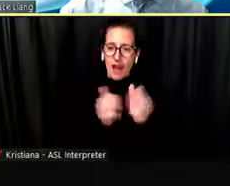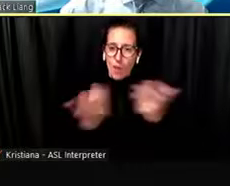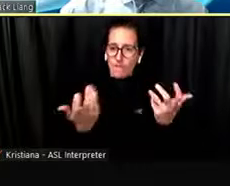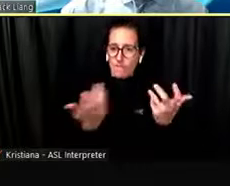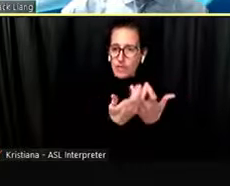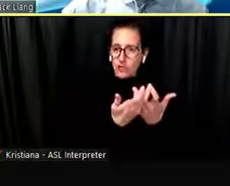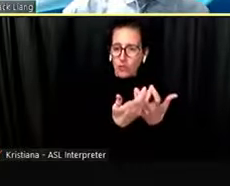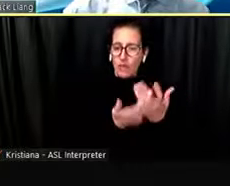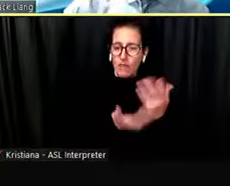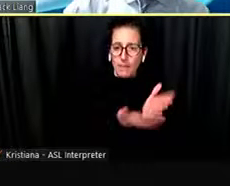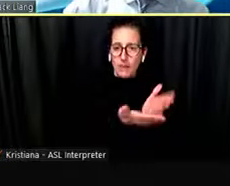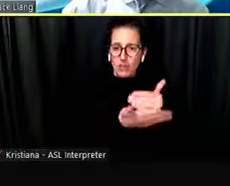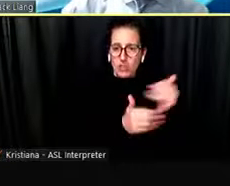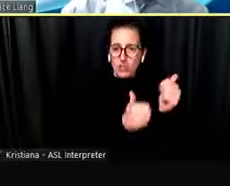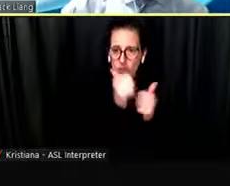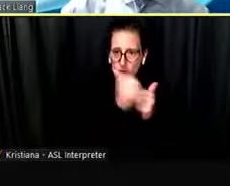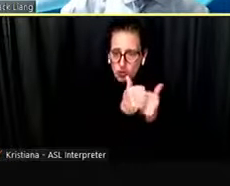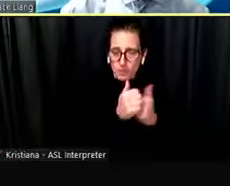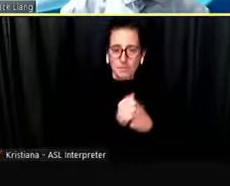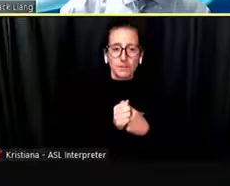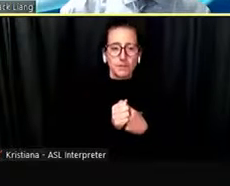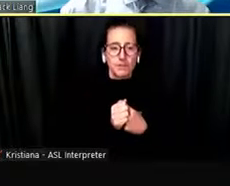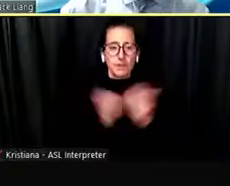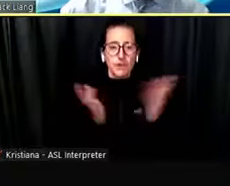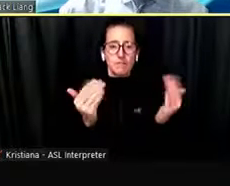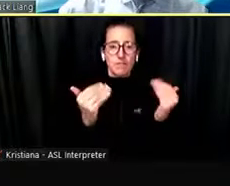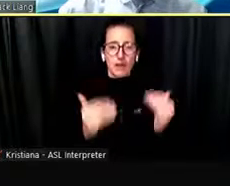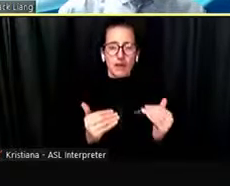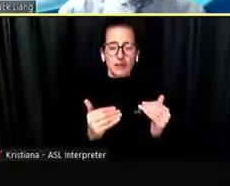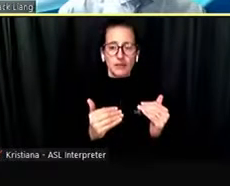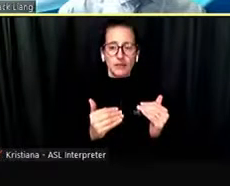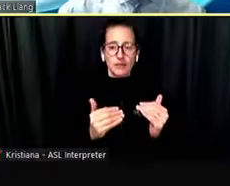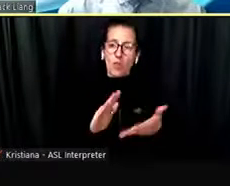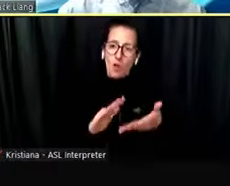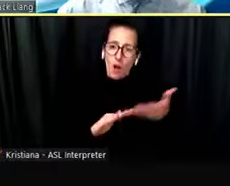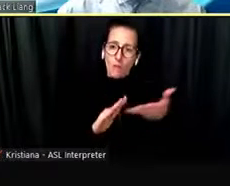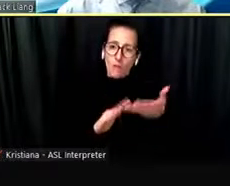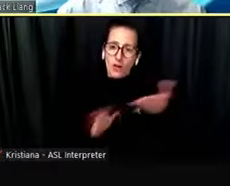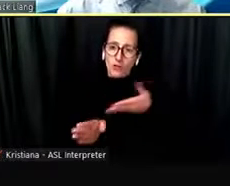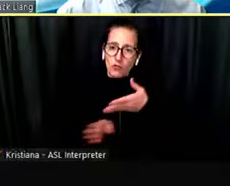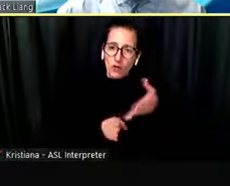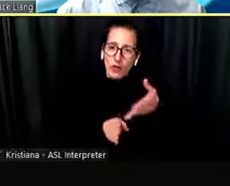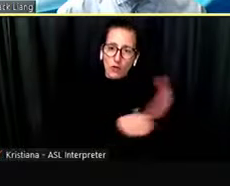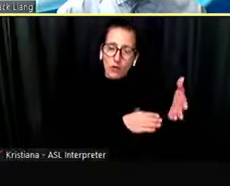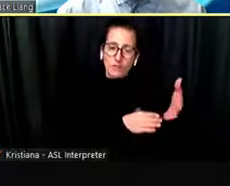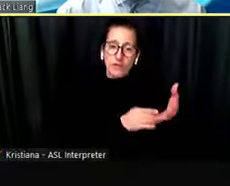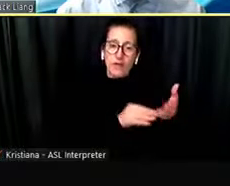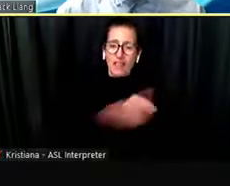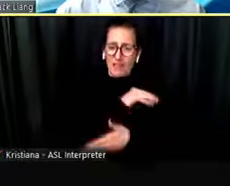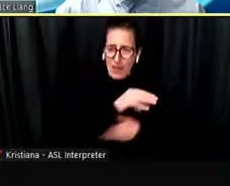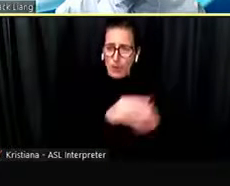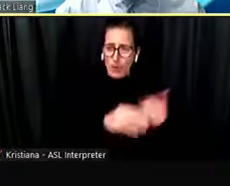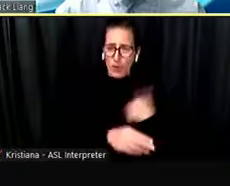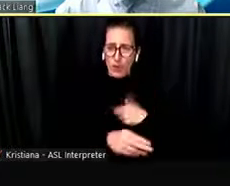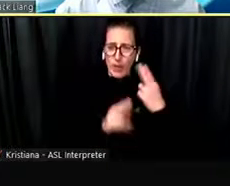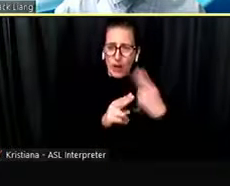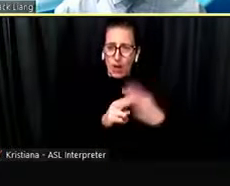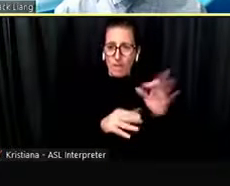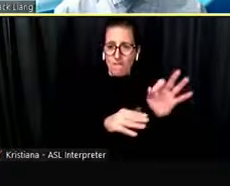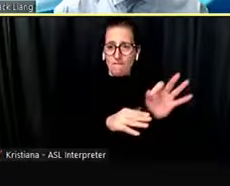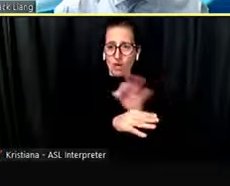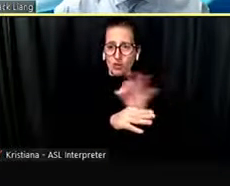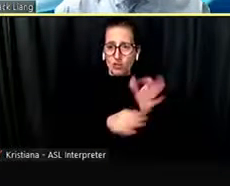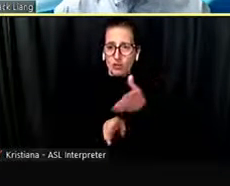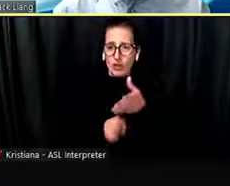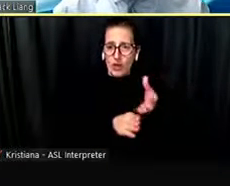then moving on from that is we also talk about our operational areas, which as a county, we call them functional areas. So essentially, what are the service